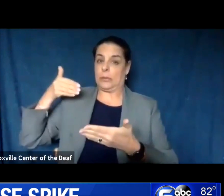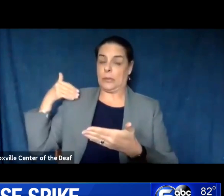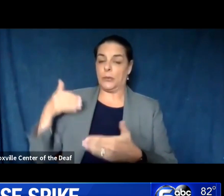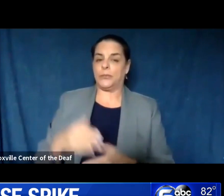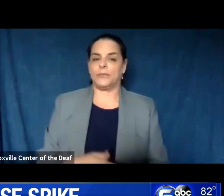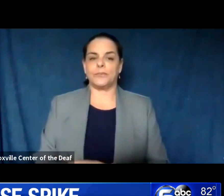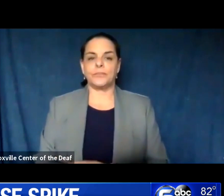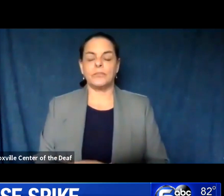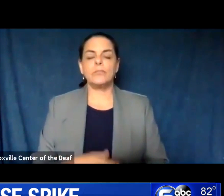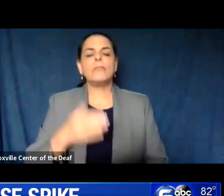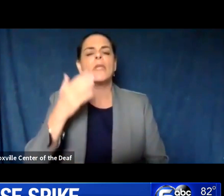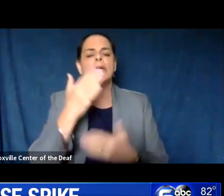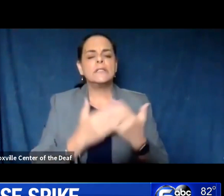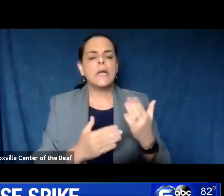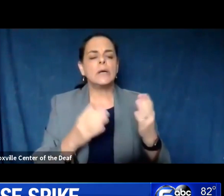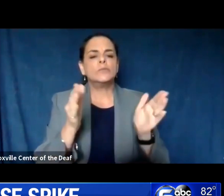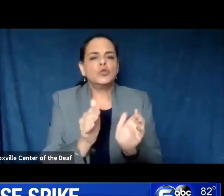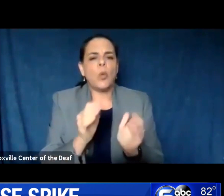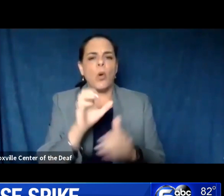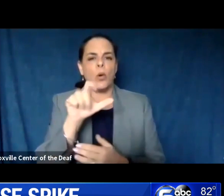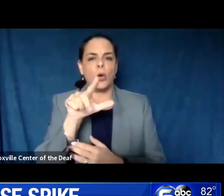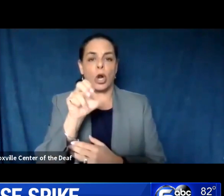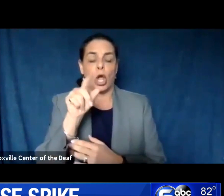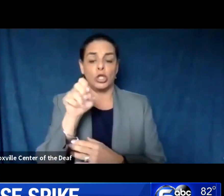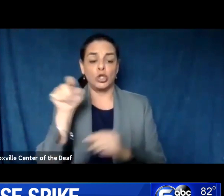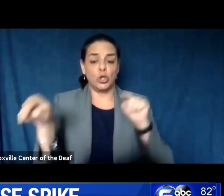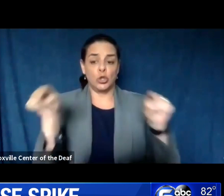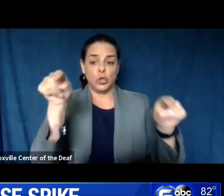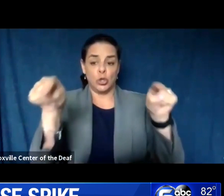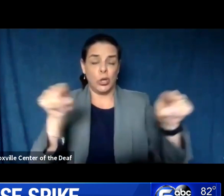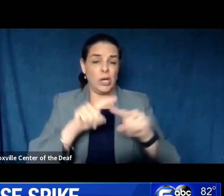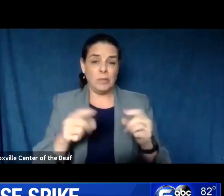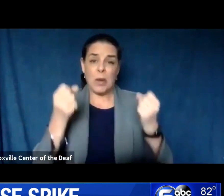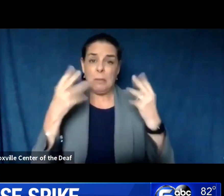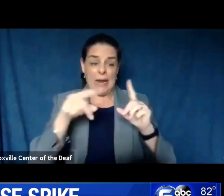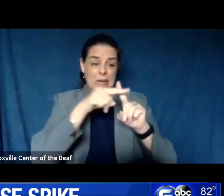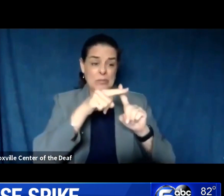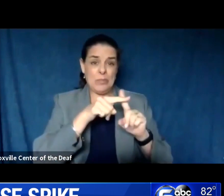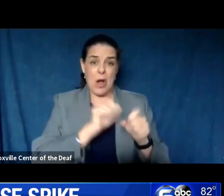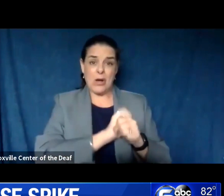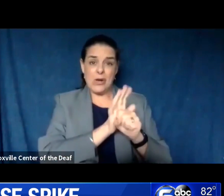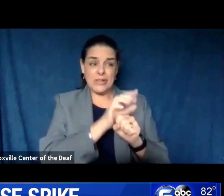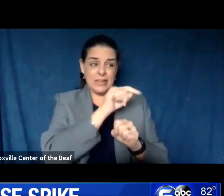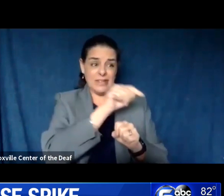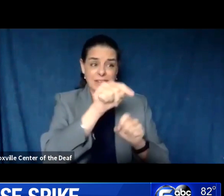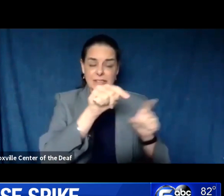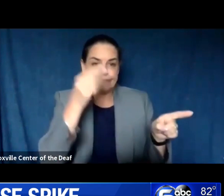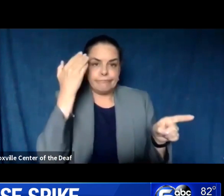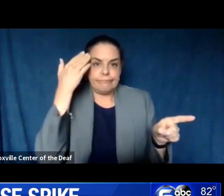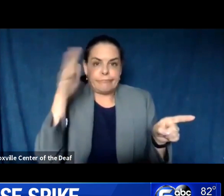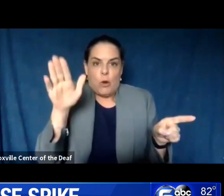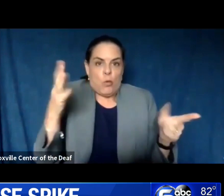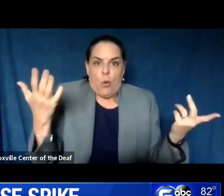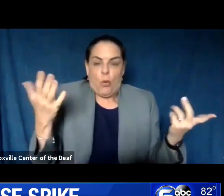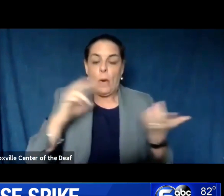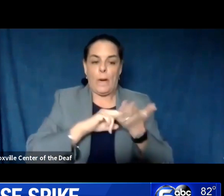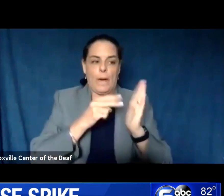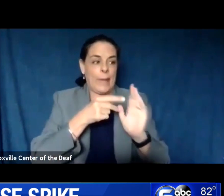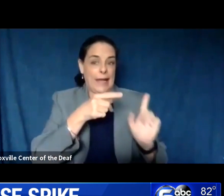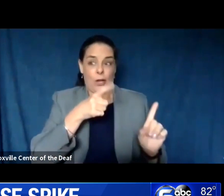are seeing some small clusters, many of our cases have no known exposures, which means they have no known contact to a